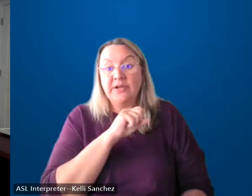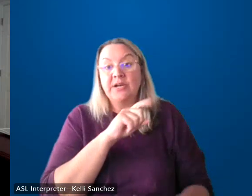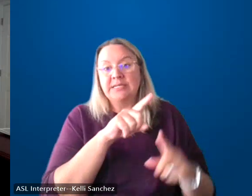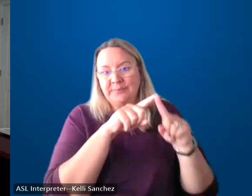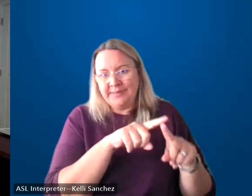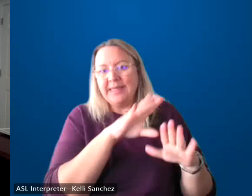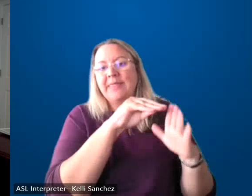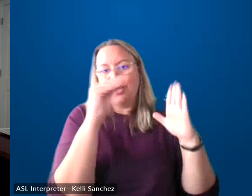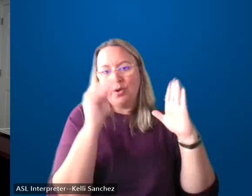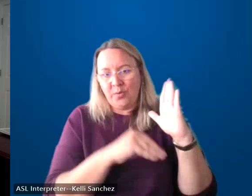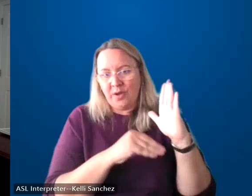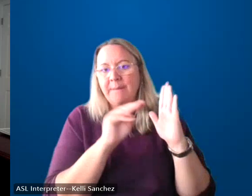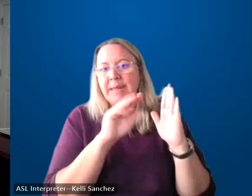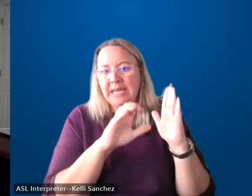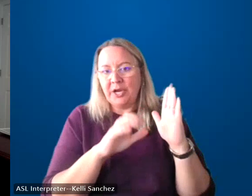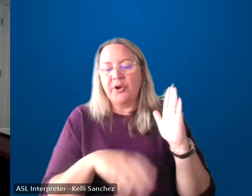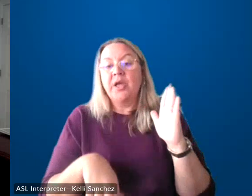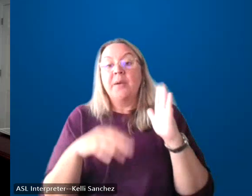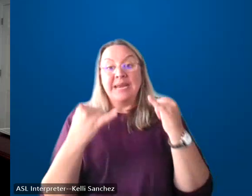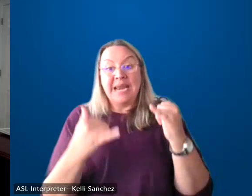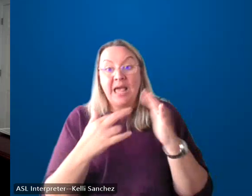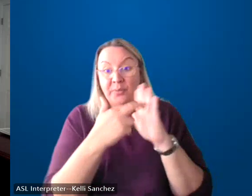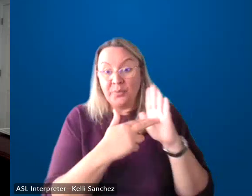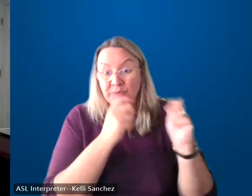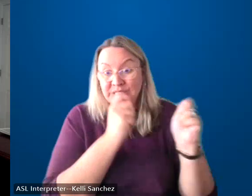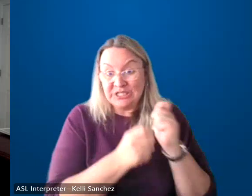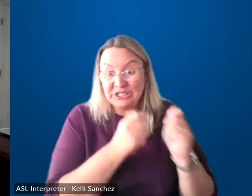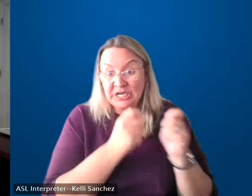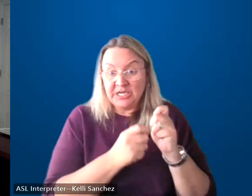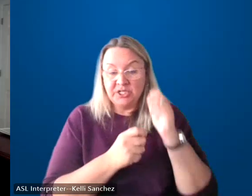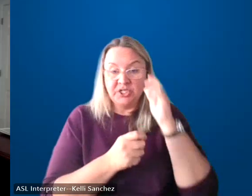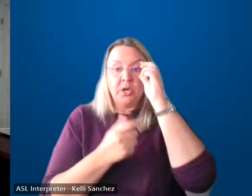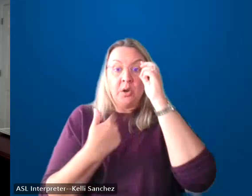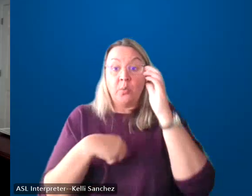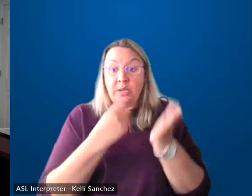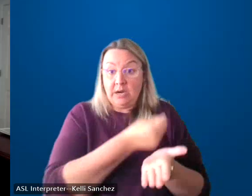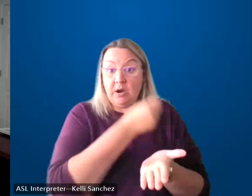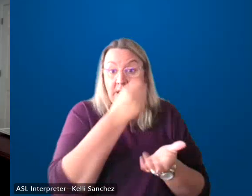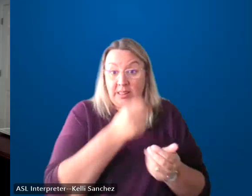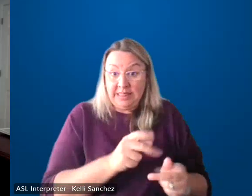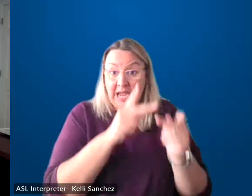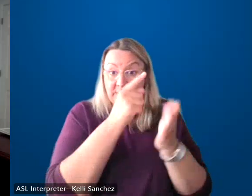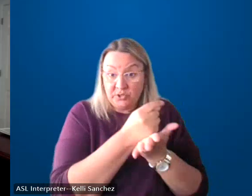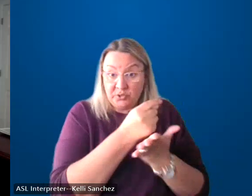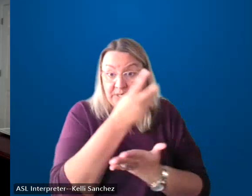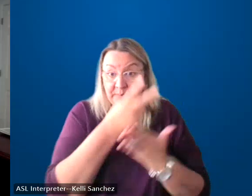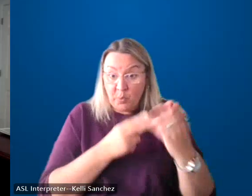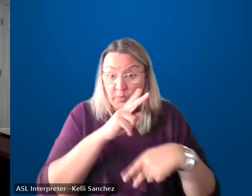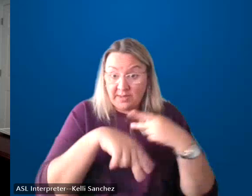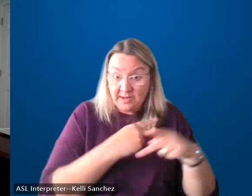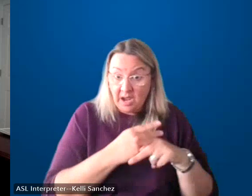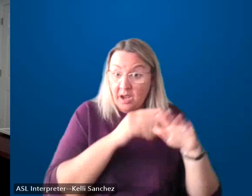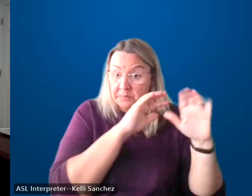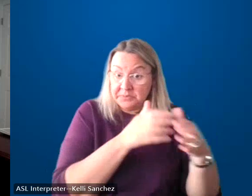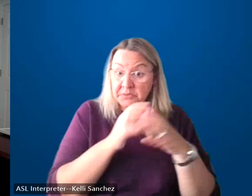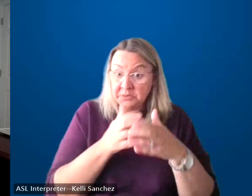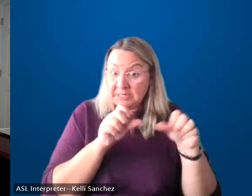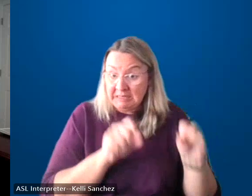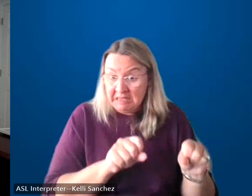Medicare. The rules change. Although we're credentialed to treat both types, the